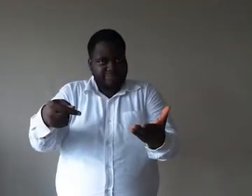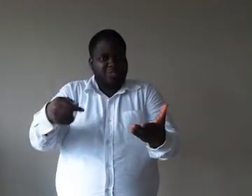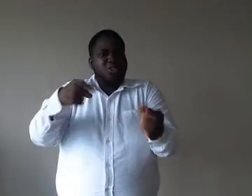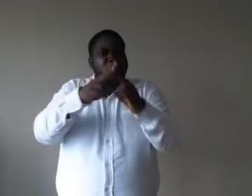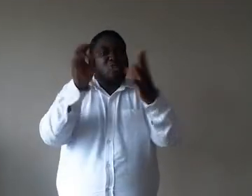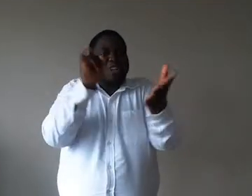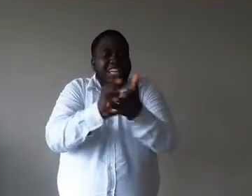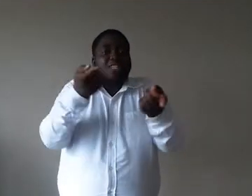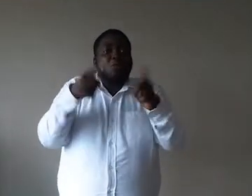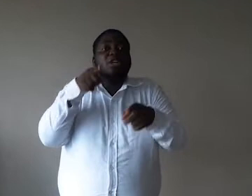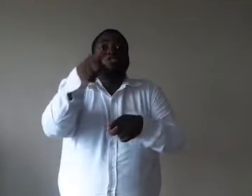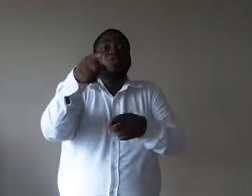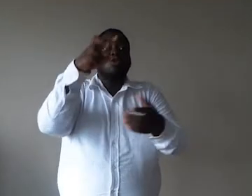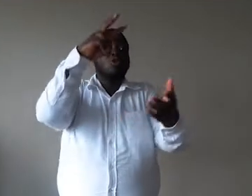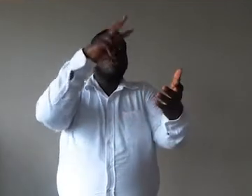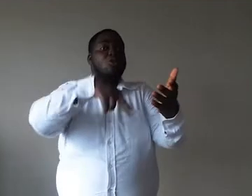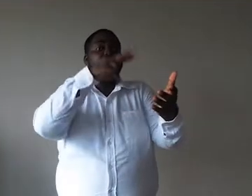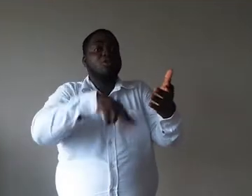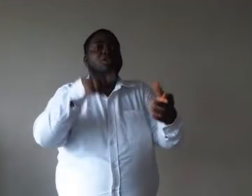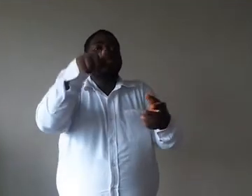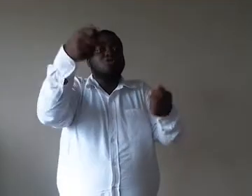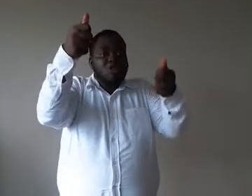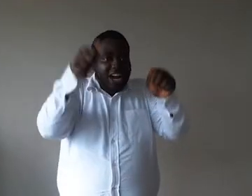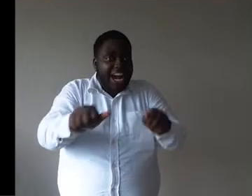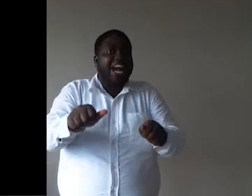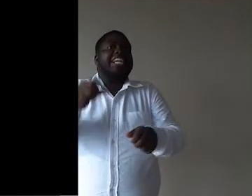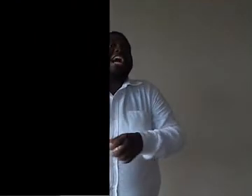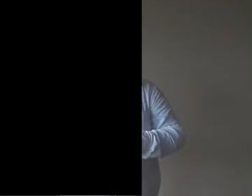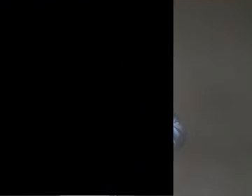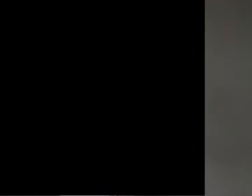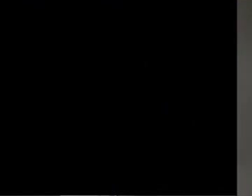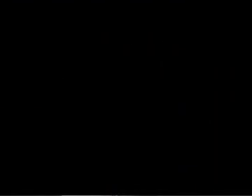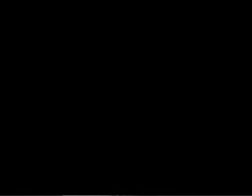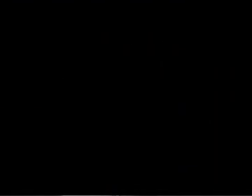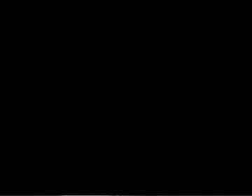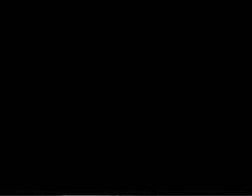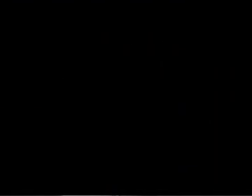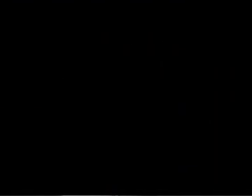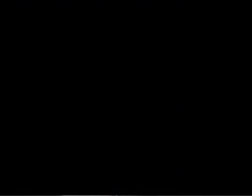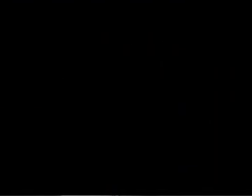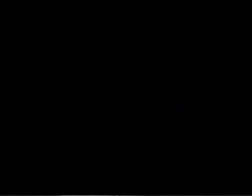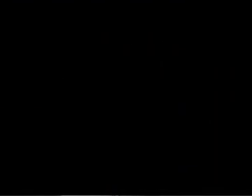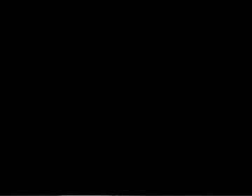verse 14 to the verse 17. Just a flip and let's listen to what God's word says.